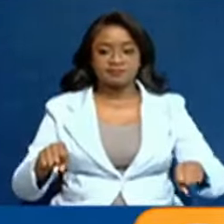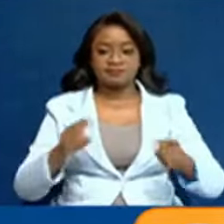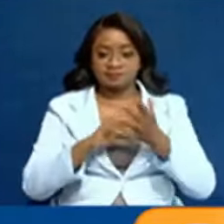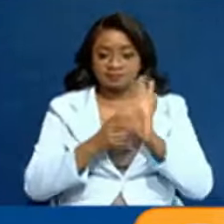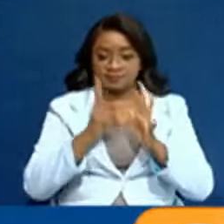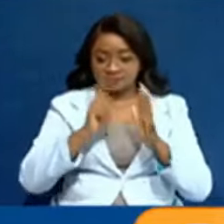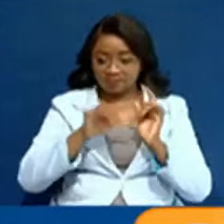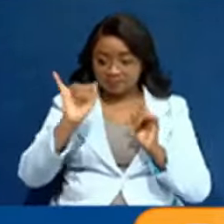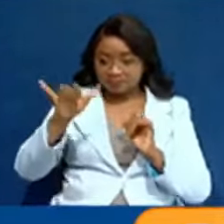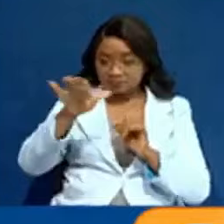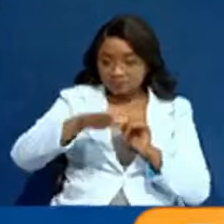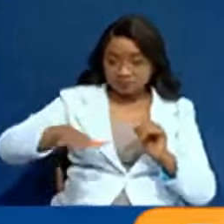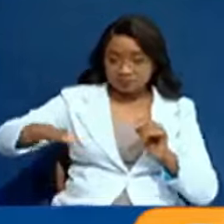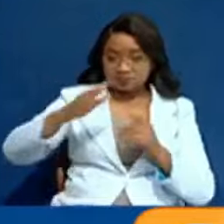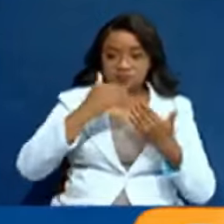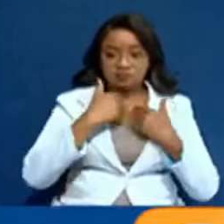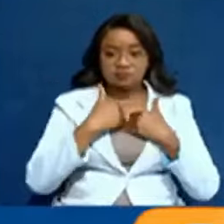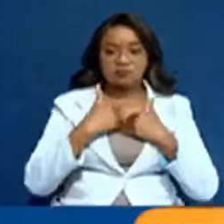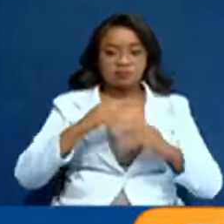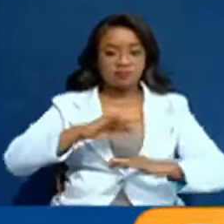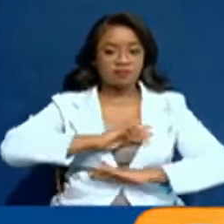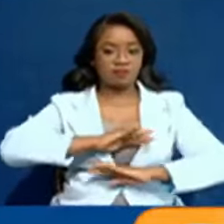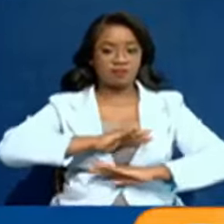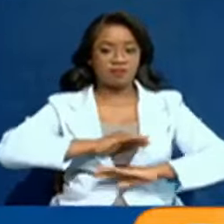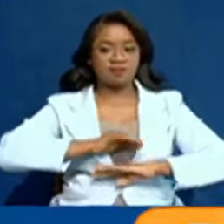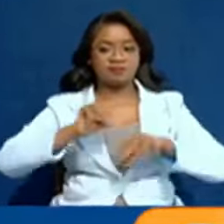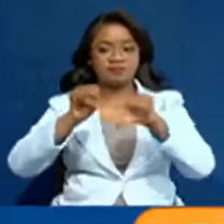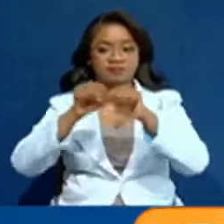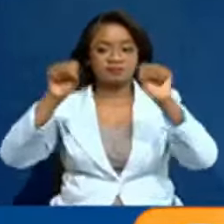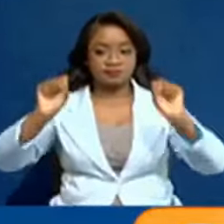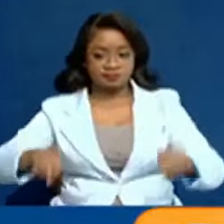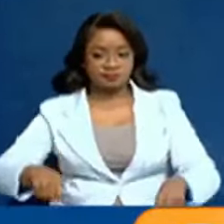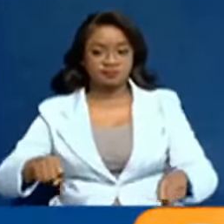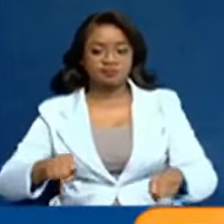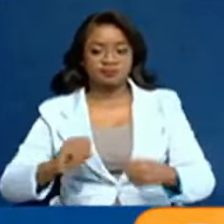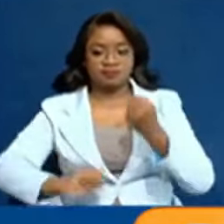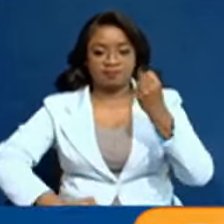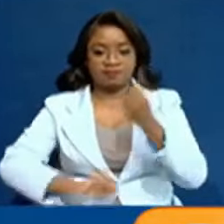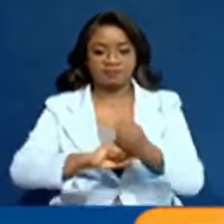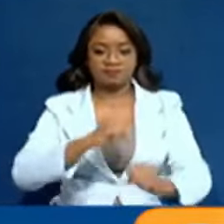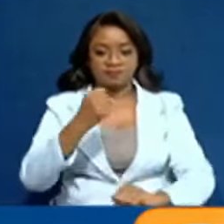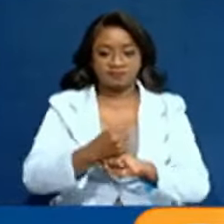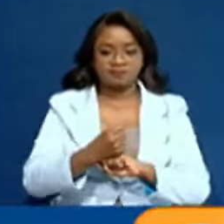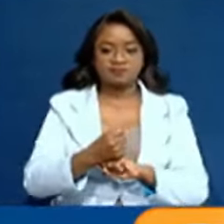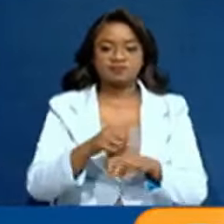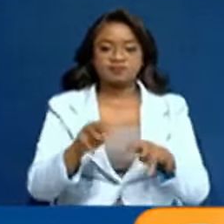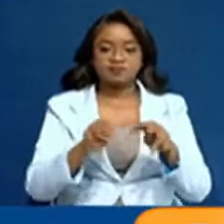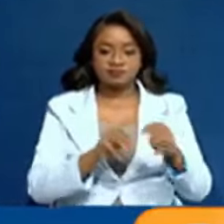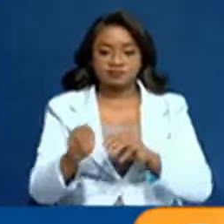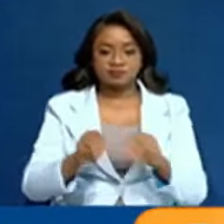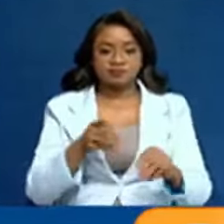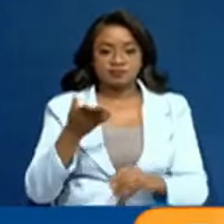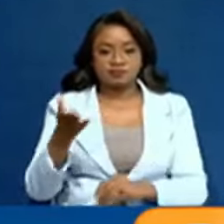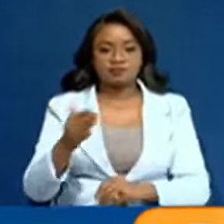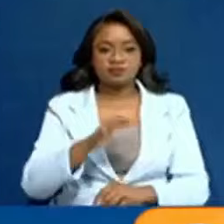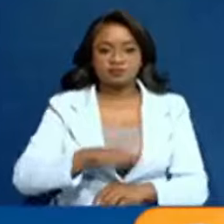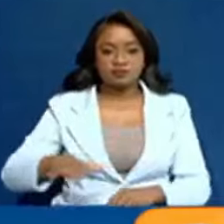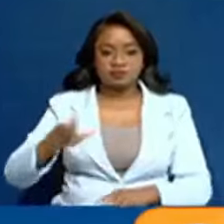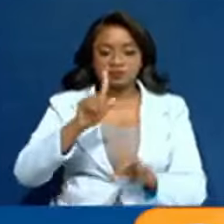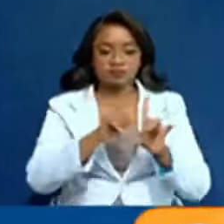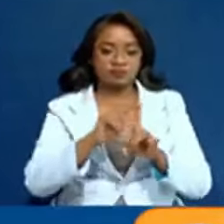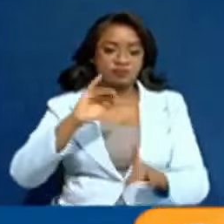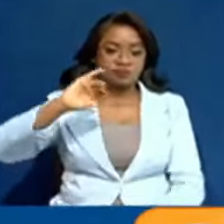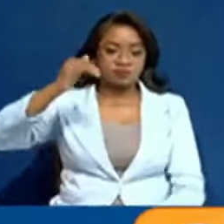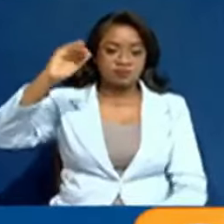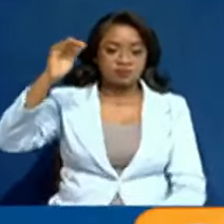particular area have adequate and sufficient systems to support management of that area as a city? The other